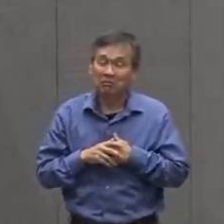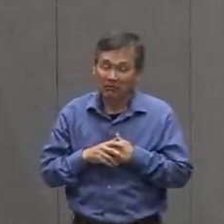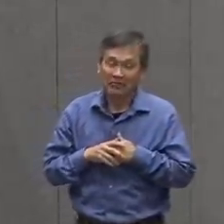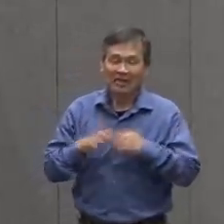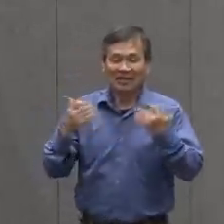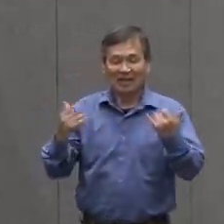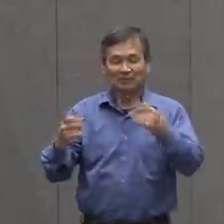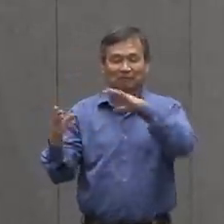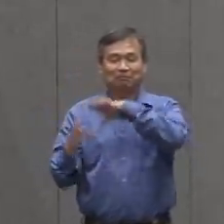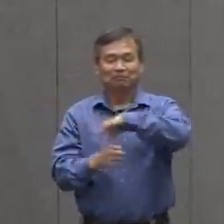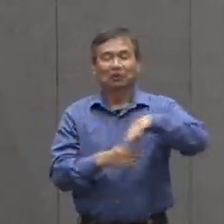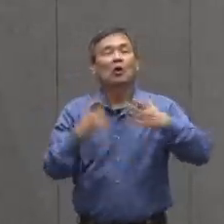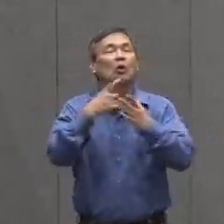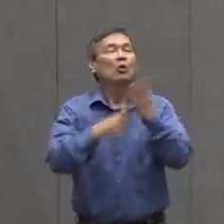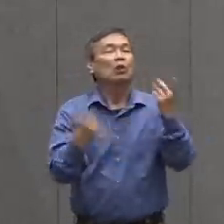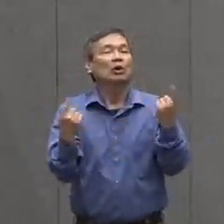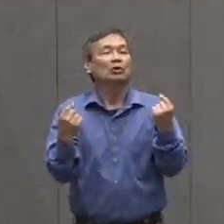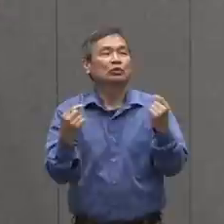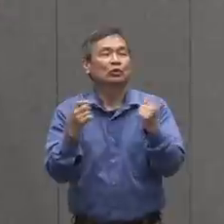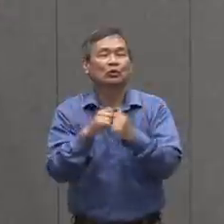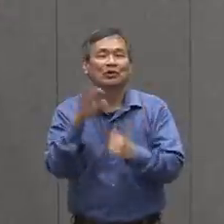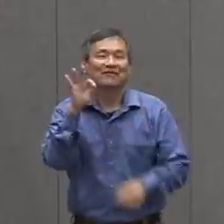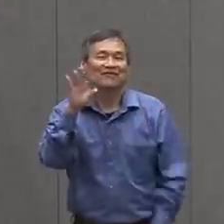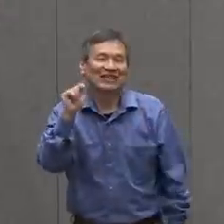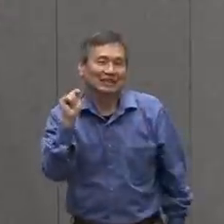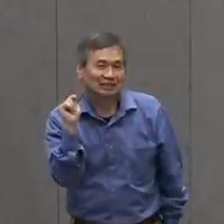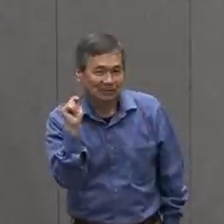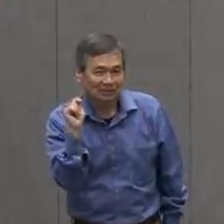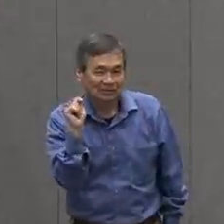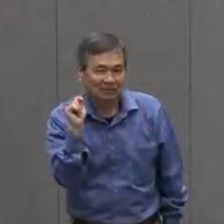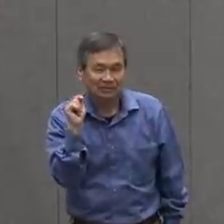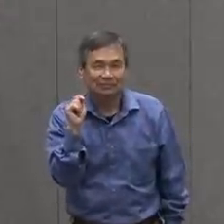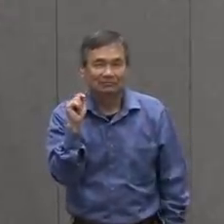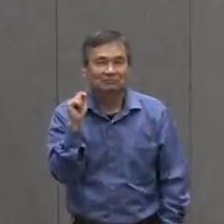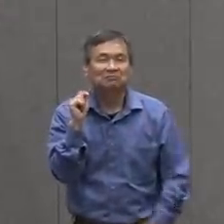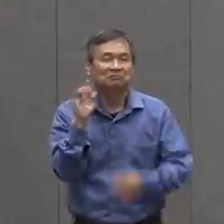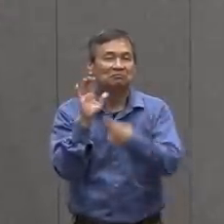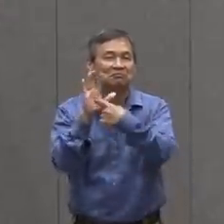What do you do with feet like these?